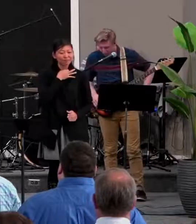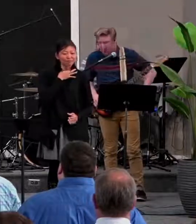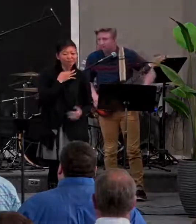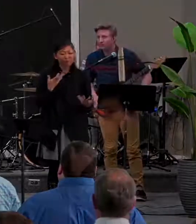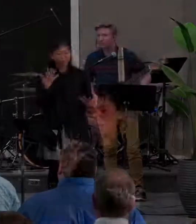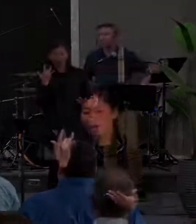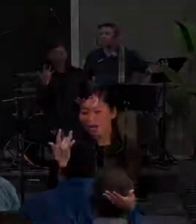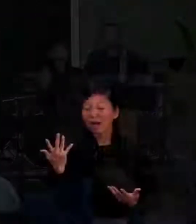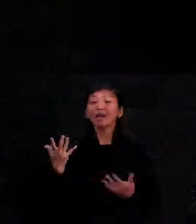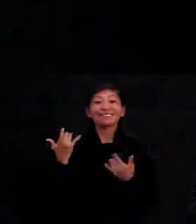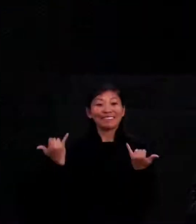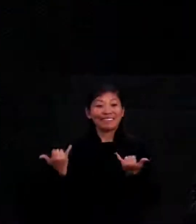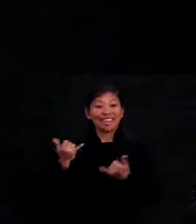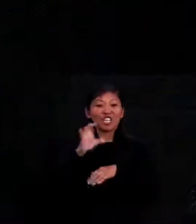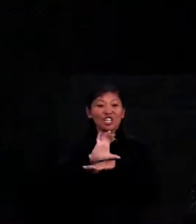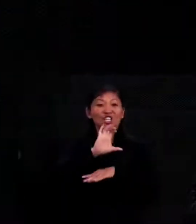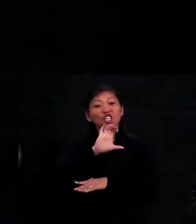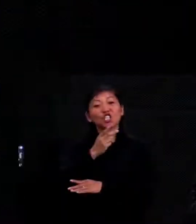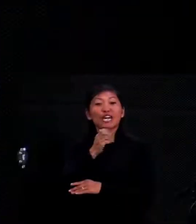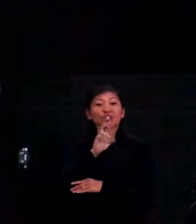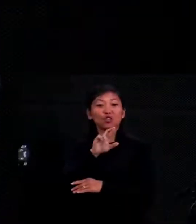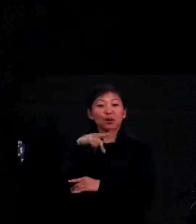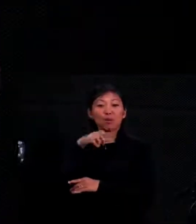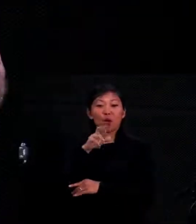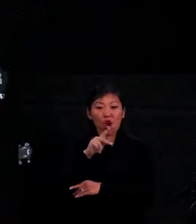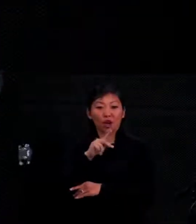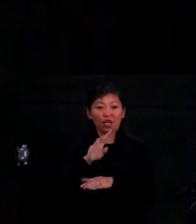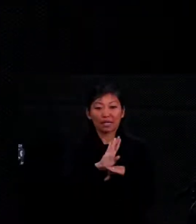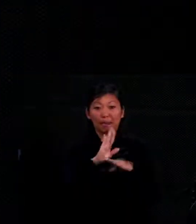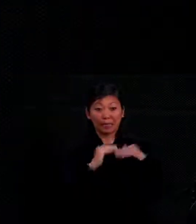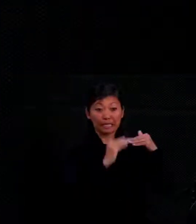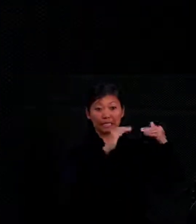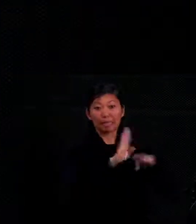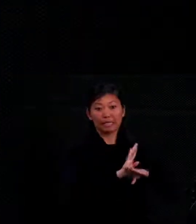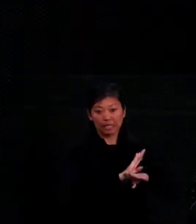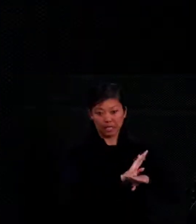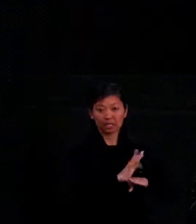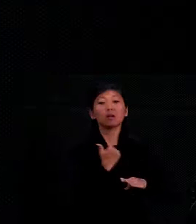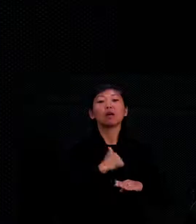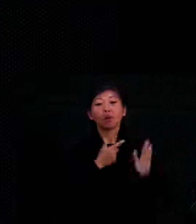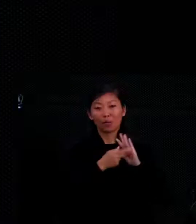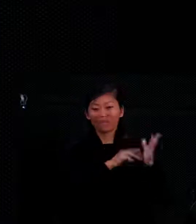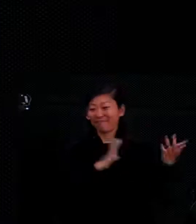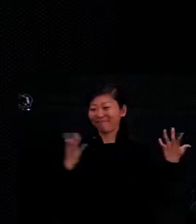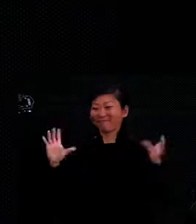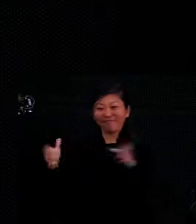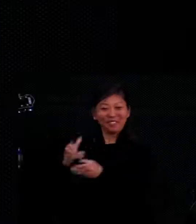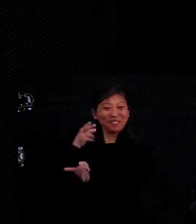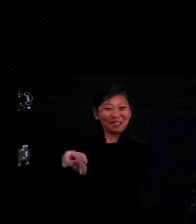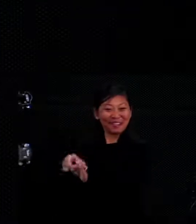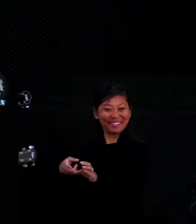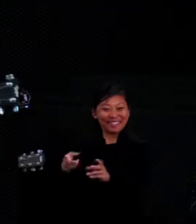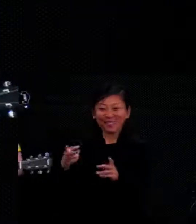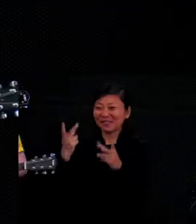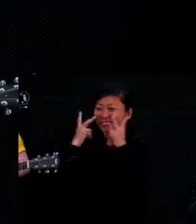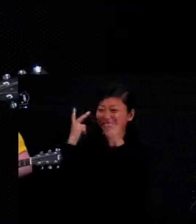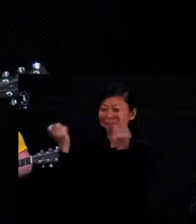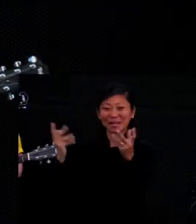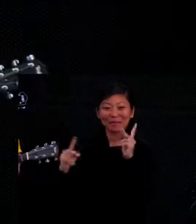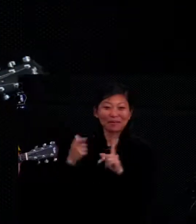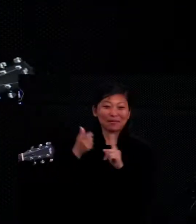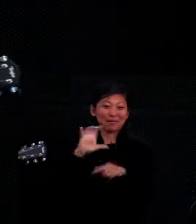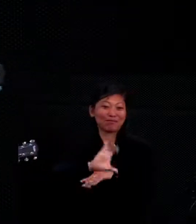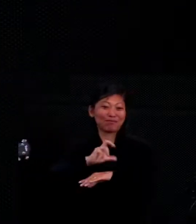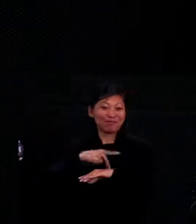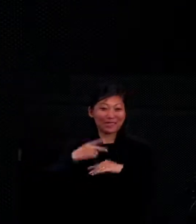for today, Chester Park, we couldn't meet in our facility, so we decided to come over and join Lincoln Park. So you're going to see a whole bunch of Chester Parkers here today,